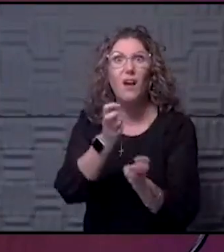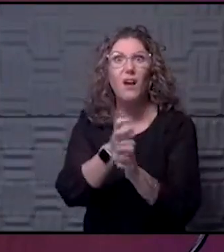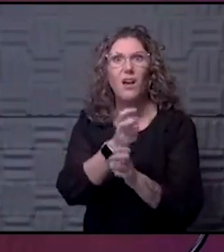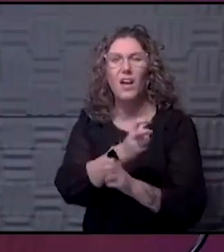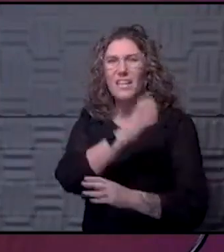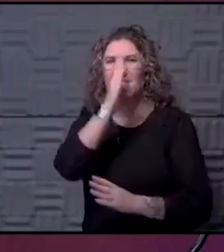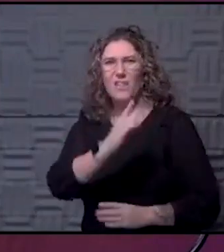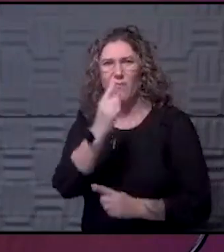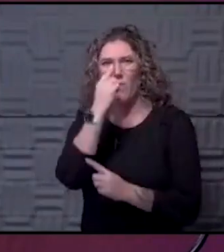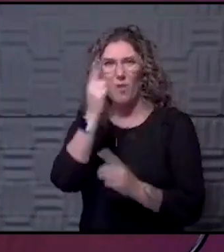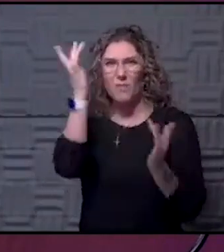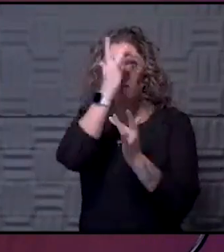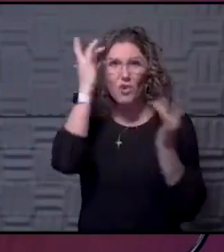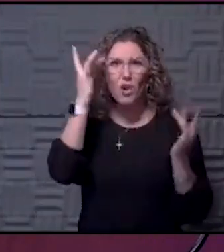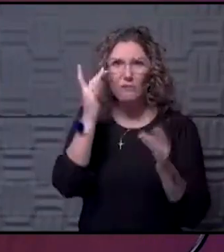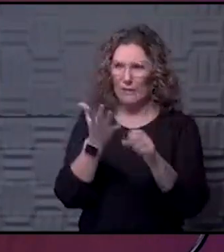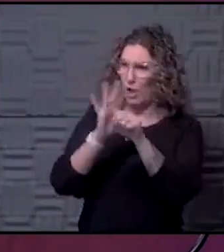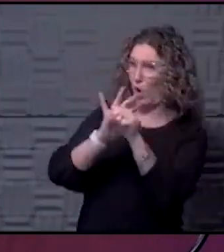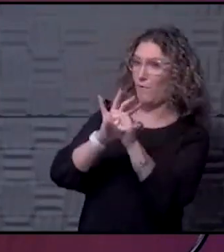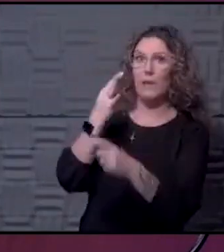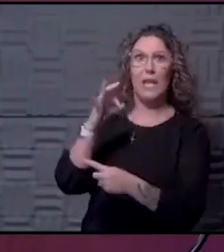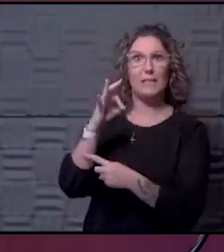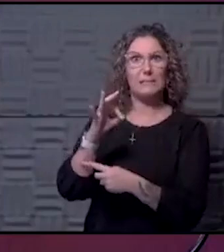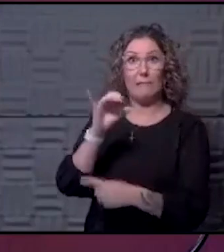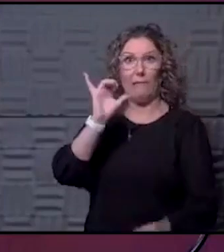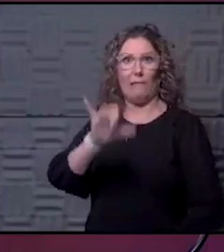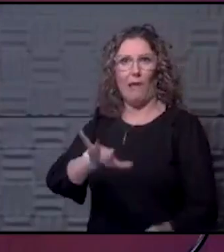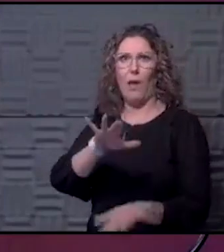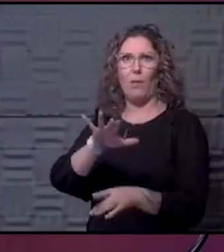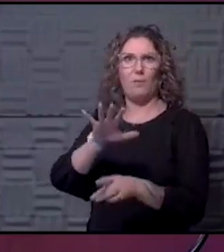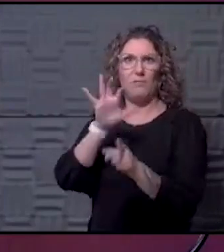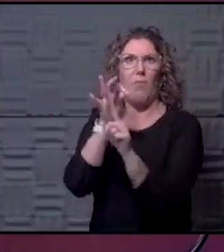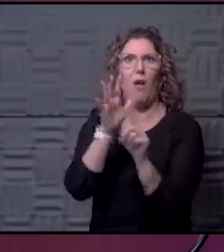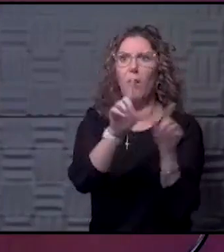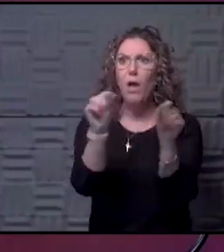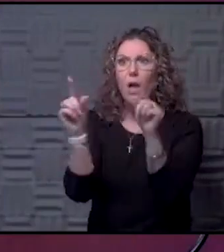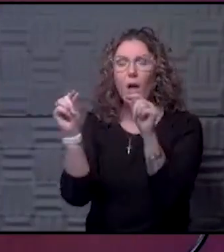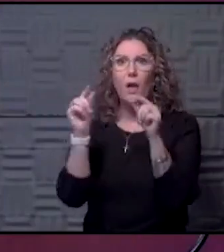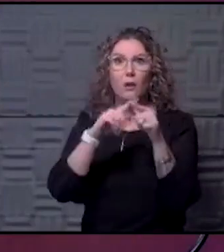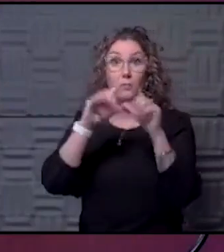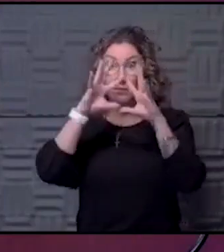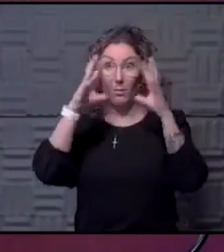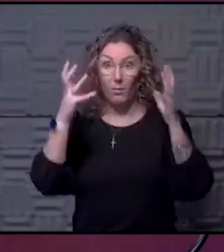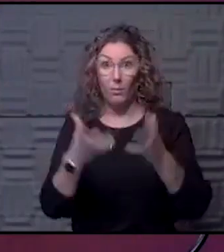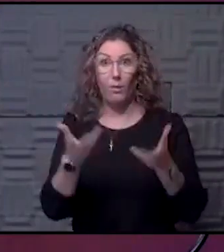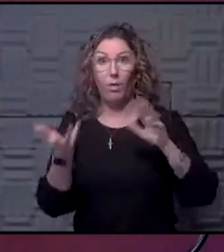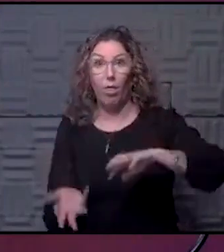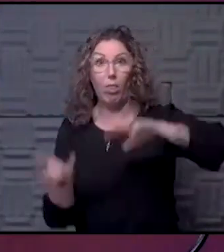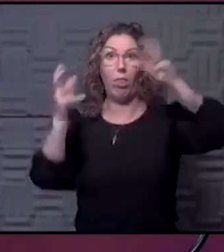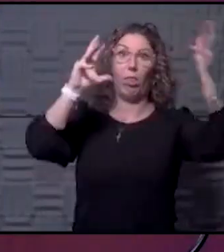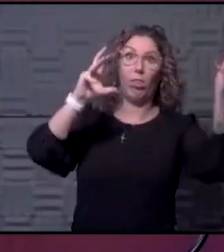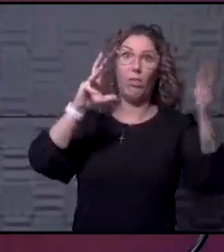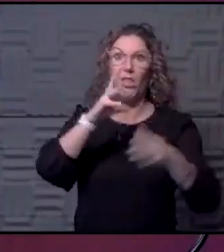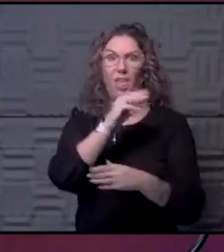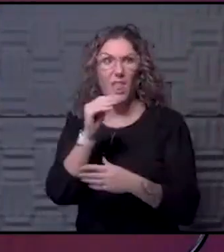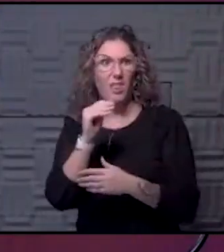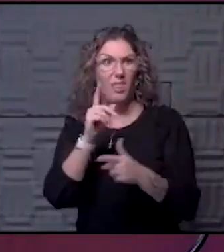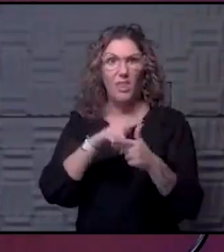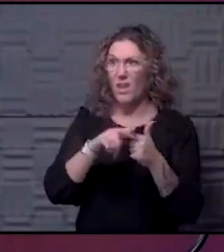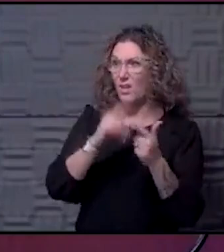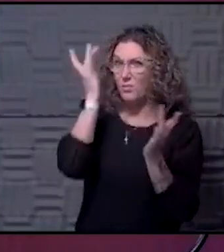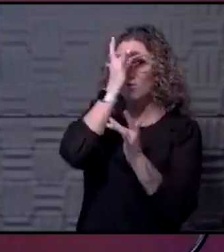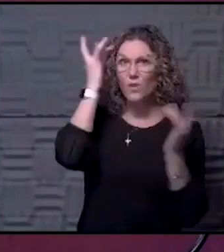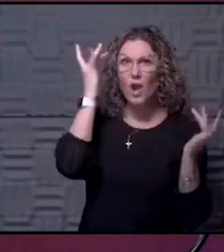forgotten. Like COVID-19 was the thing, and then the world got even crazier, and then it almost felt like it got forgotten. And